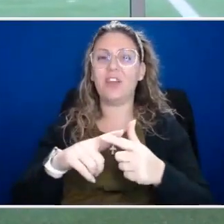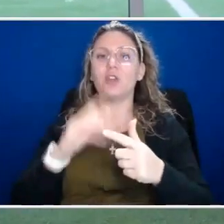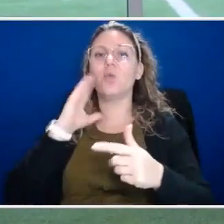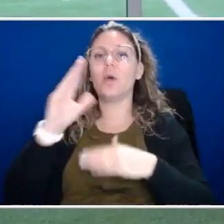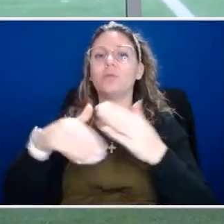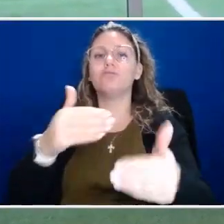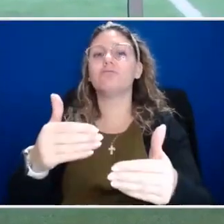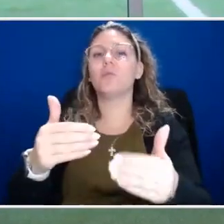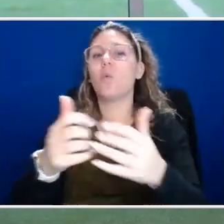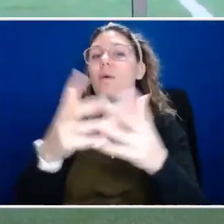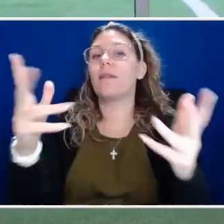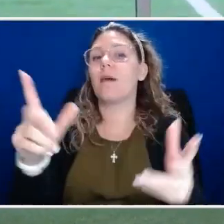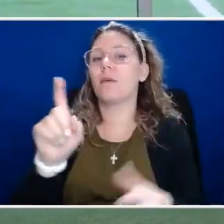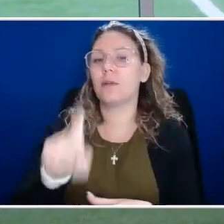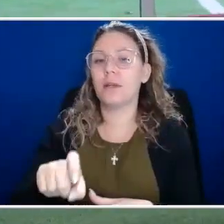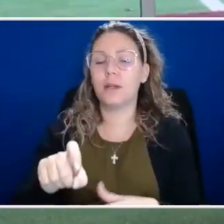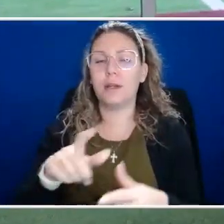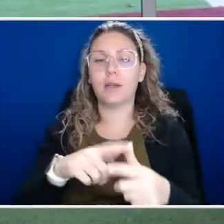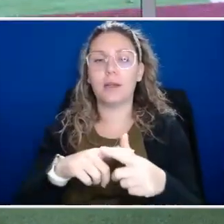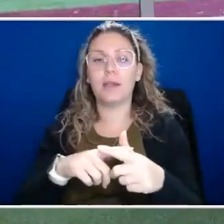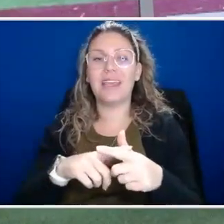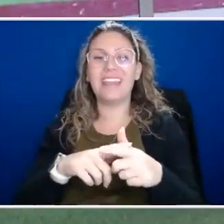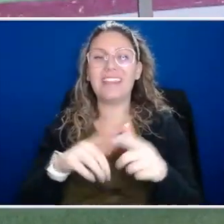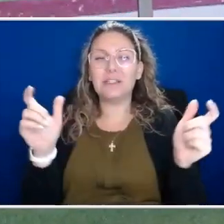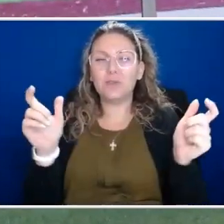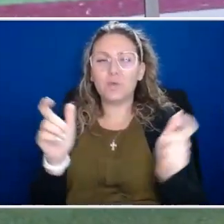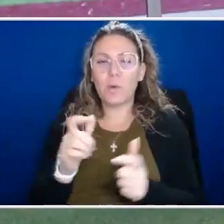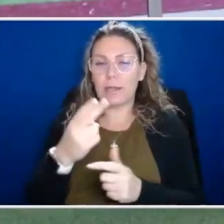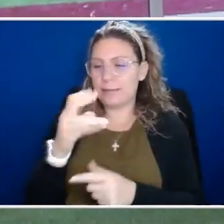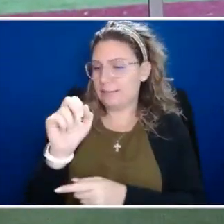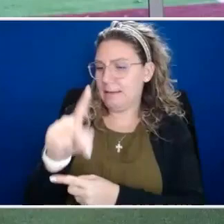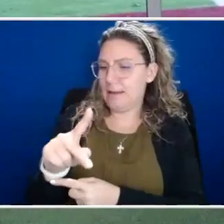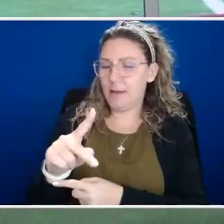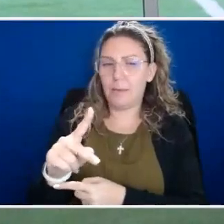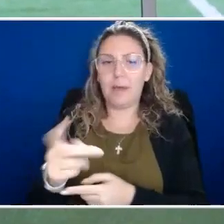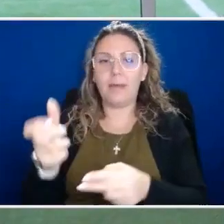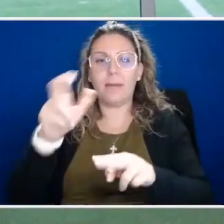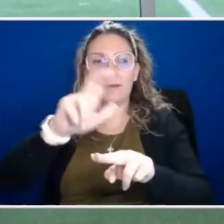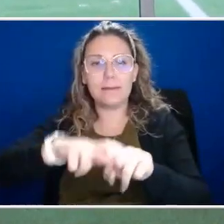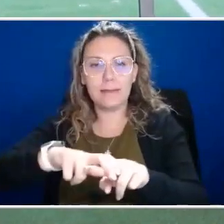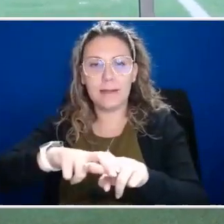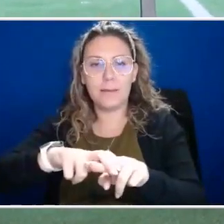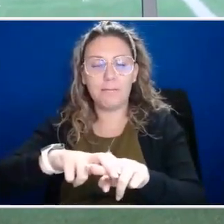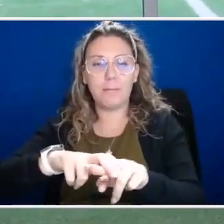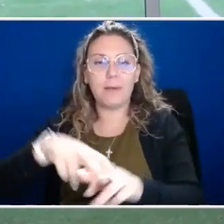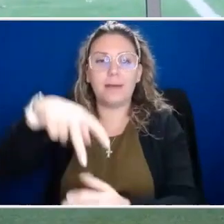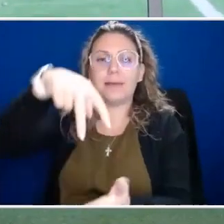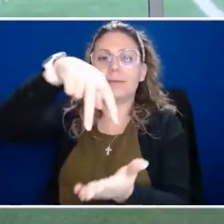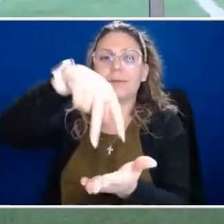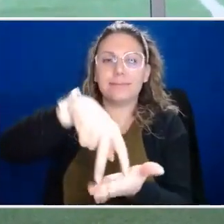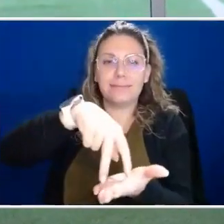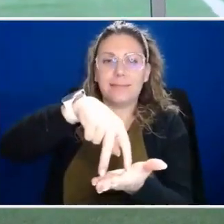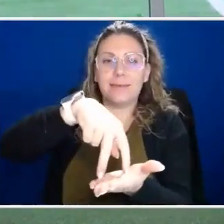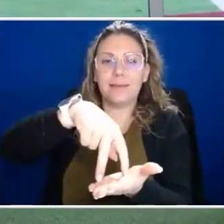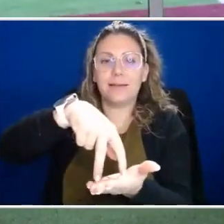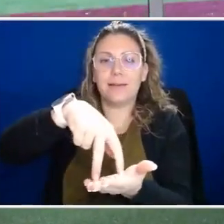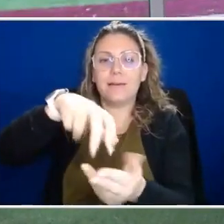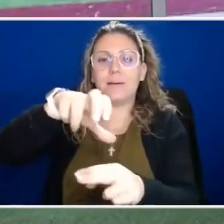standing up, squeezing through the hips, and then sitting back down, using the armrests if you need them, and then hopefully